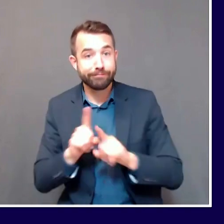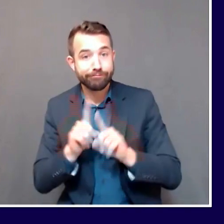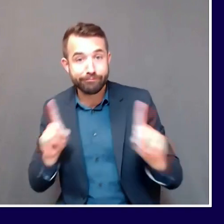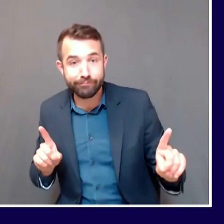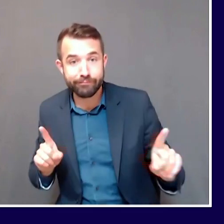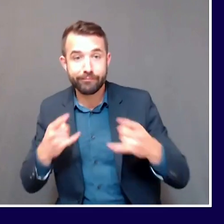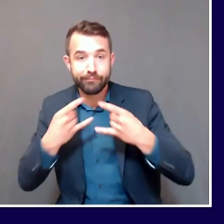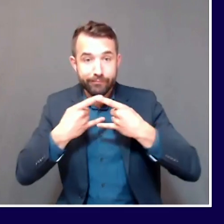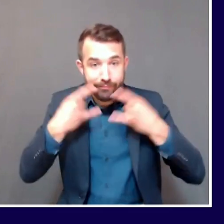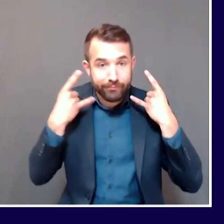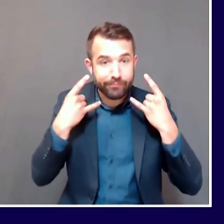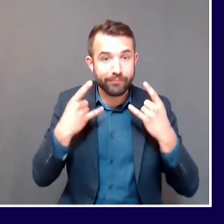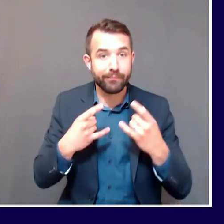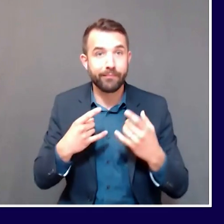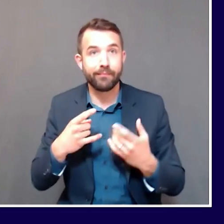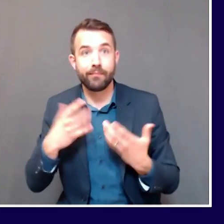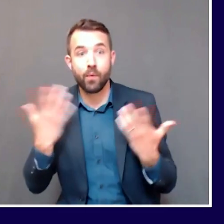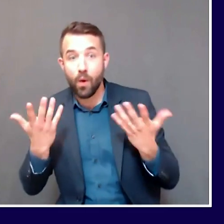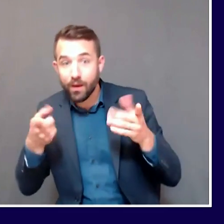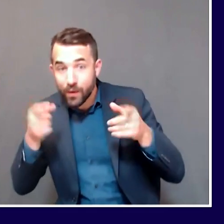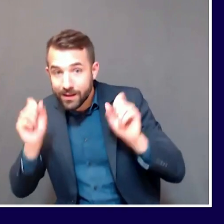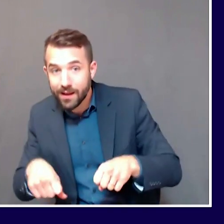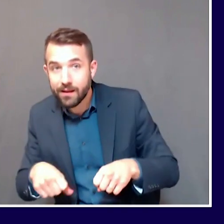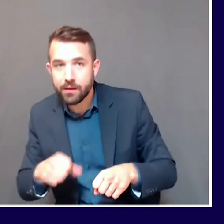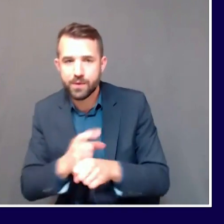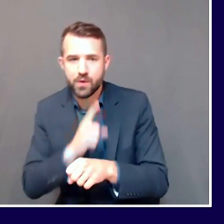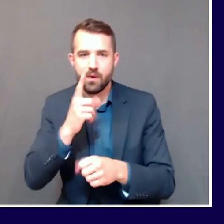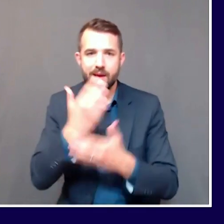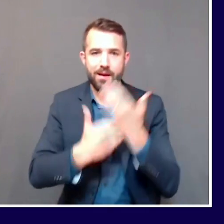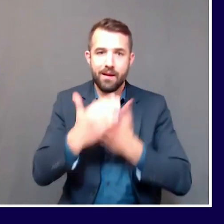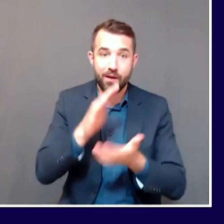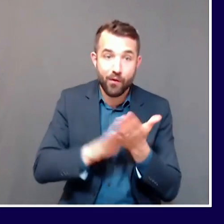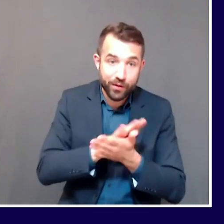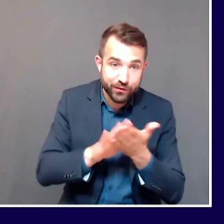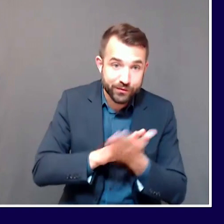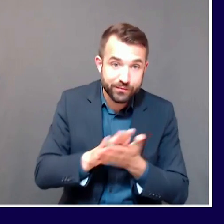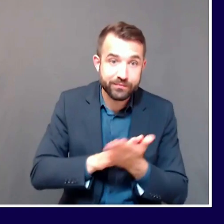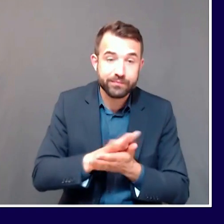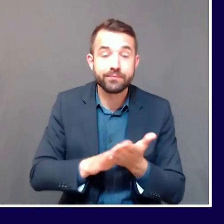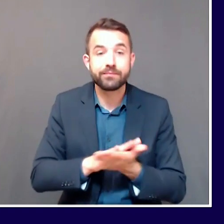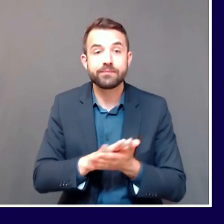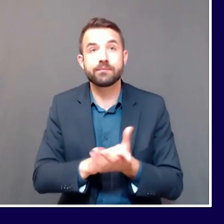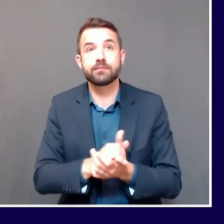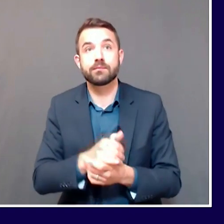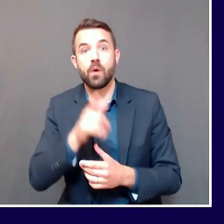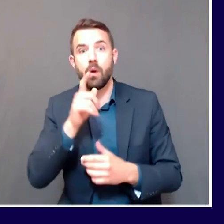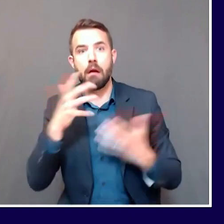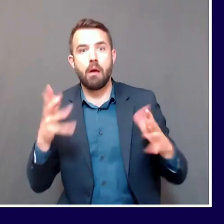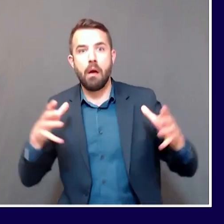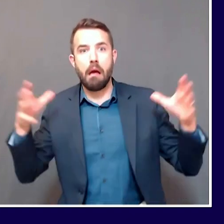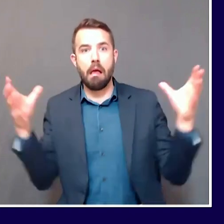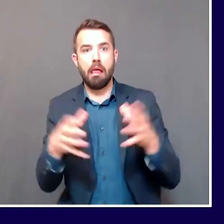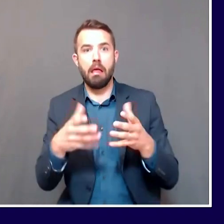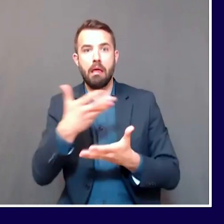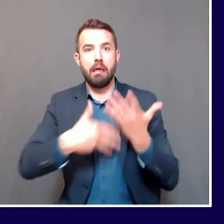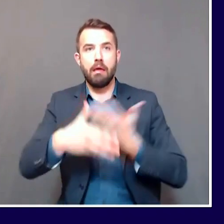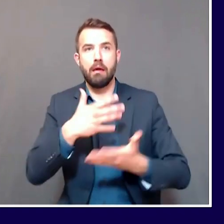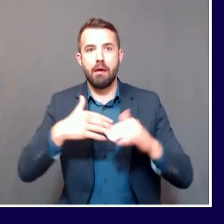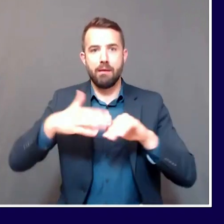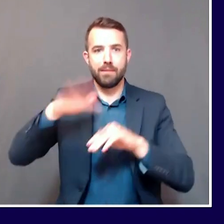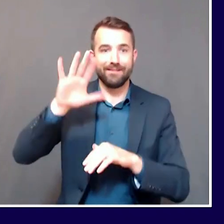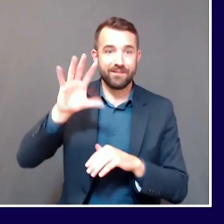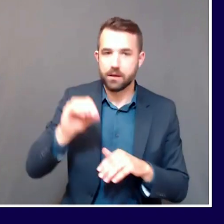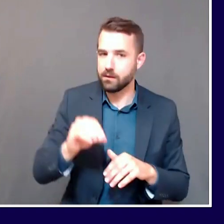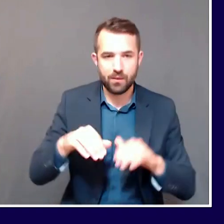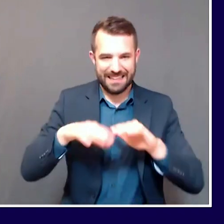covering when possible, trying to make sure that there's good hand hygiene, to make sure that our crowds are not over the size of 50 in the state of Maine. So we are